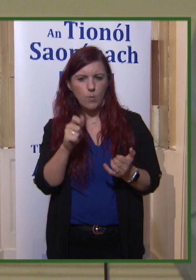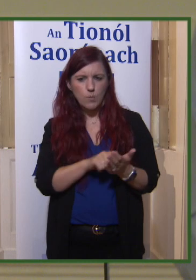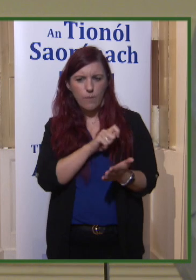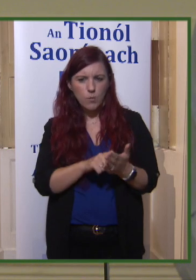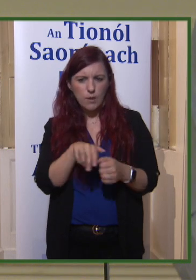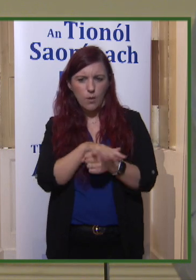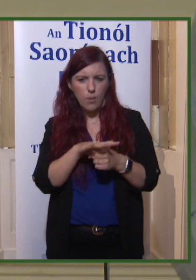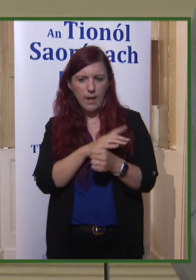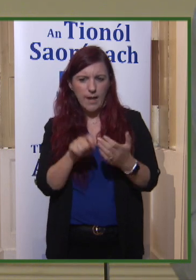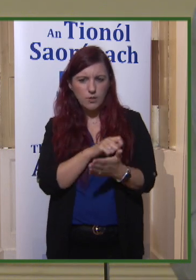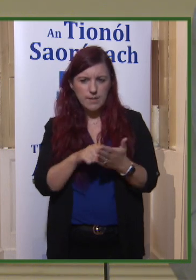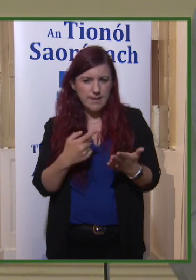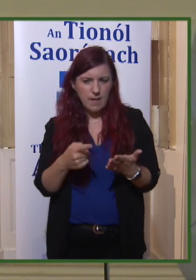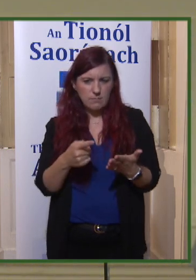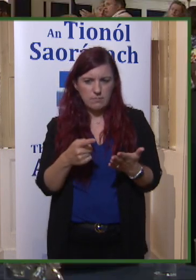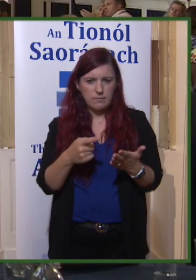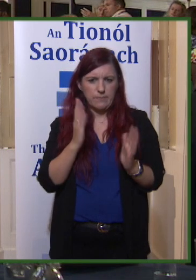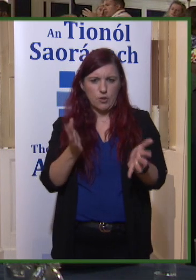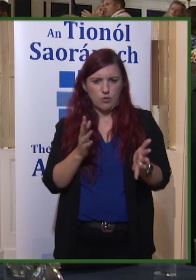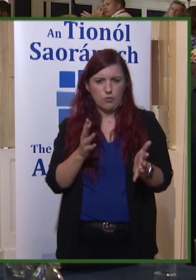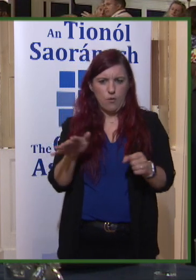us. Okay, right.